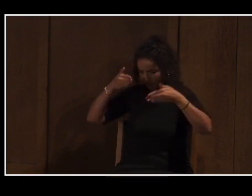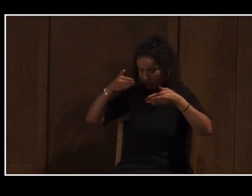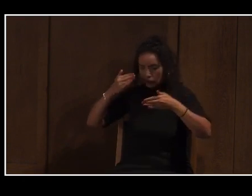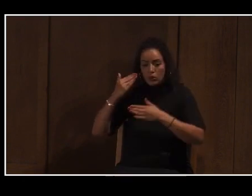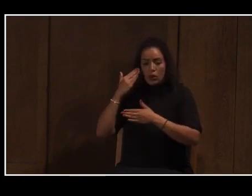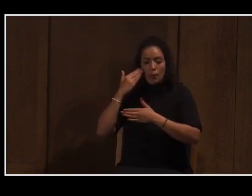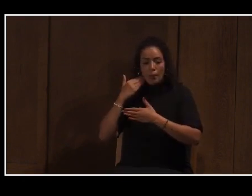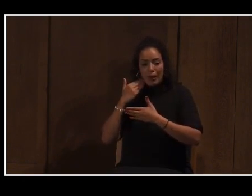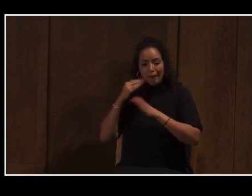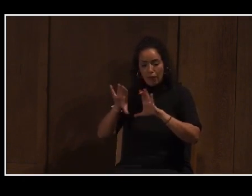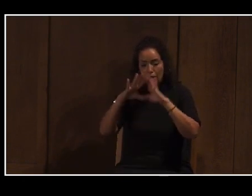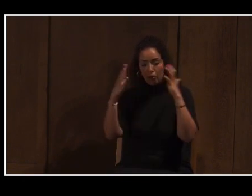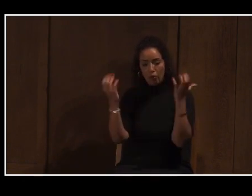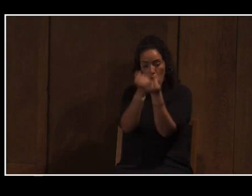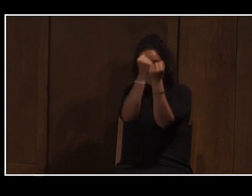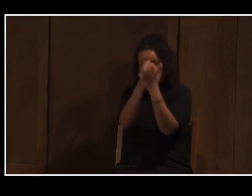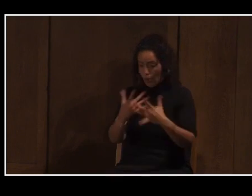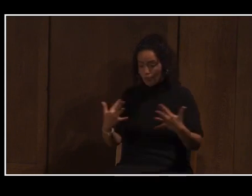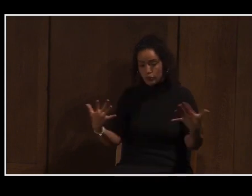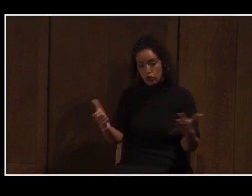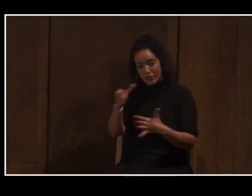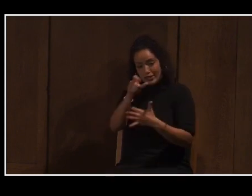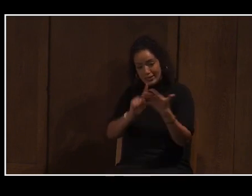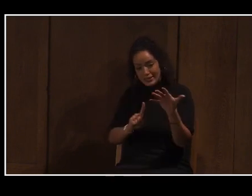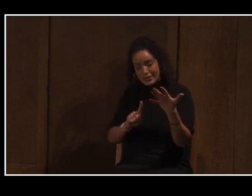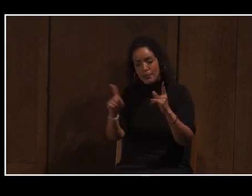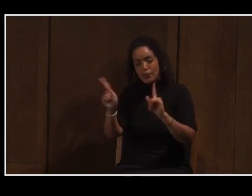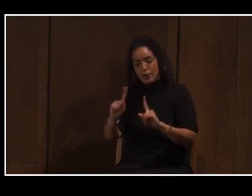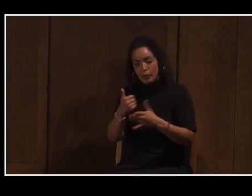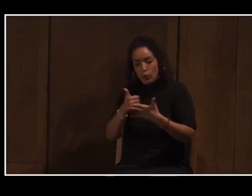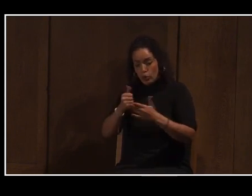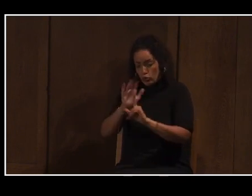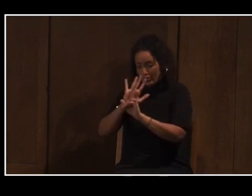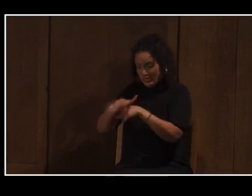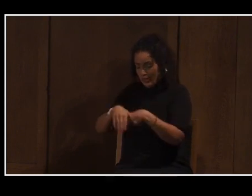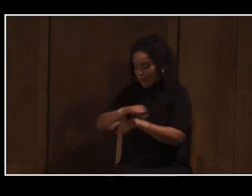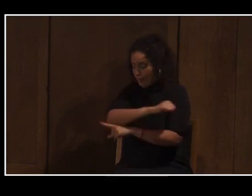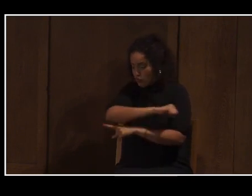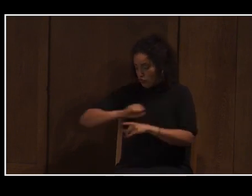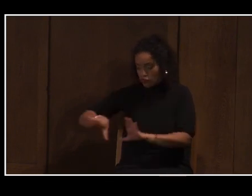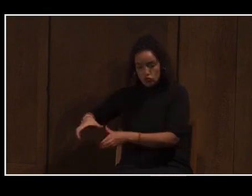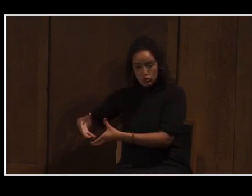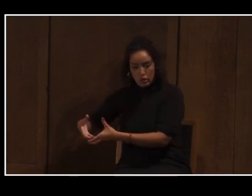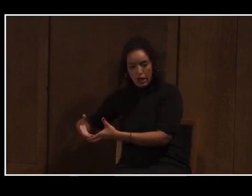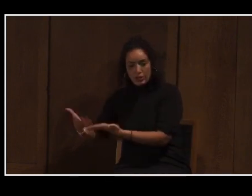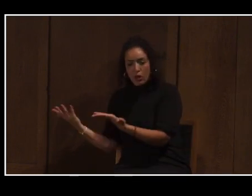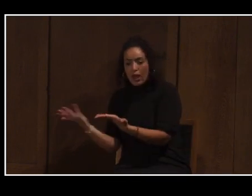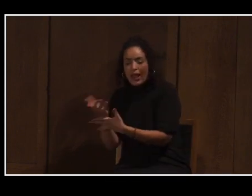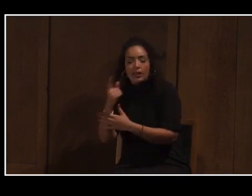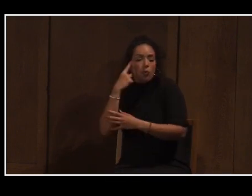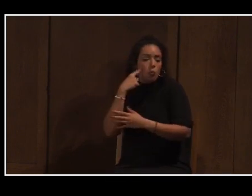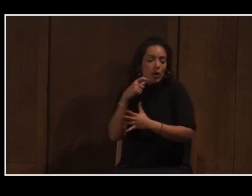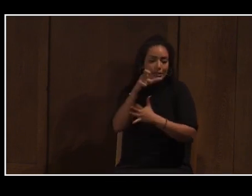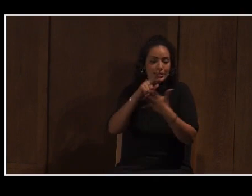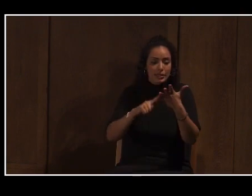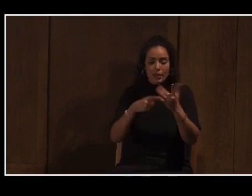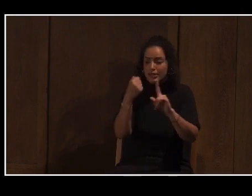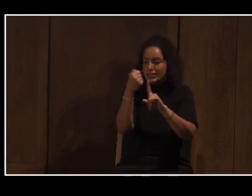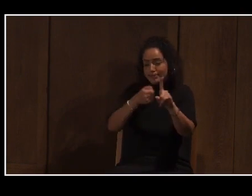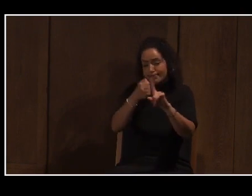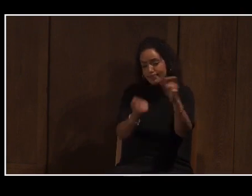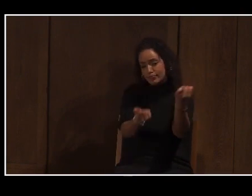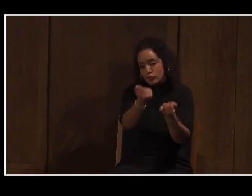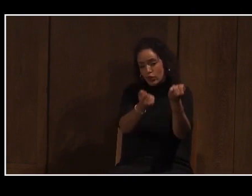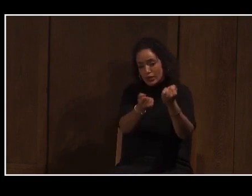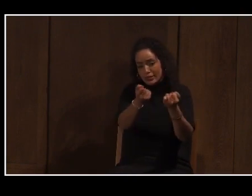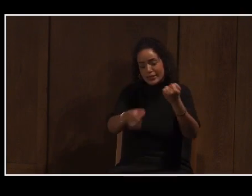majority disabled folk who are marginalized within the broader disability rights movement spaces, and also kind of